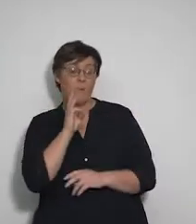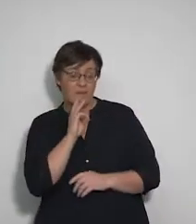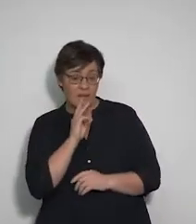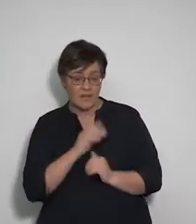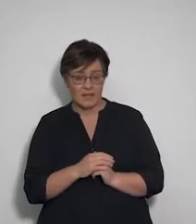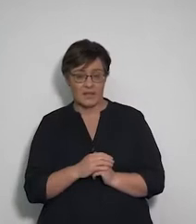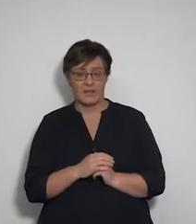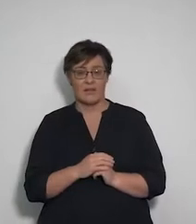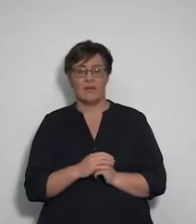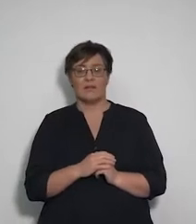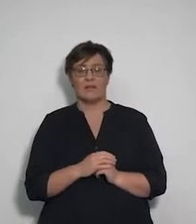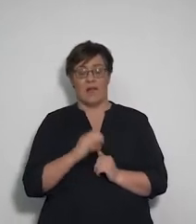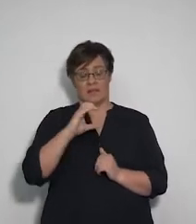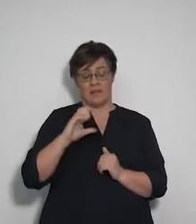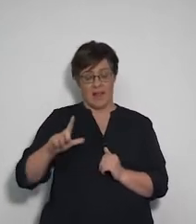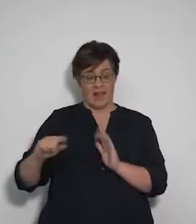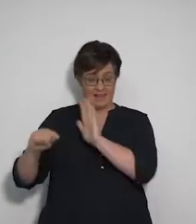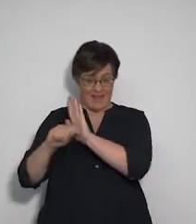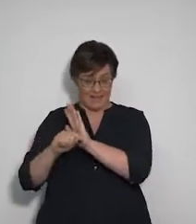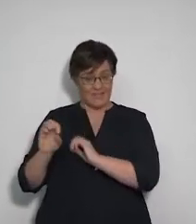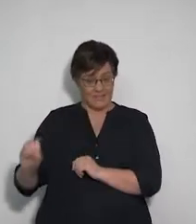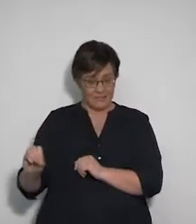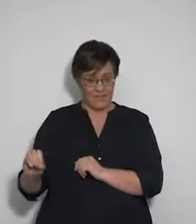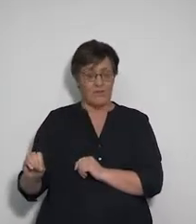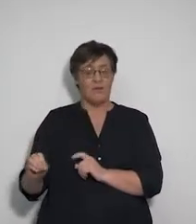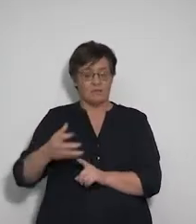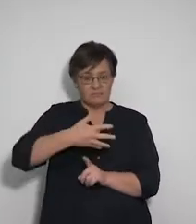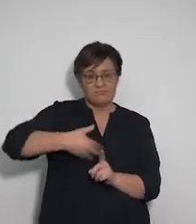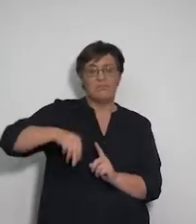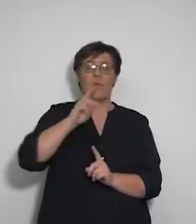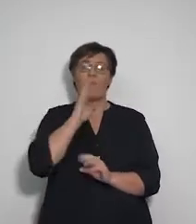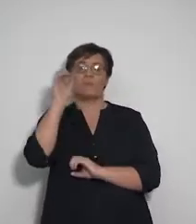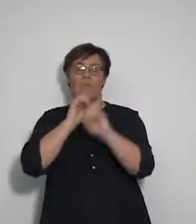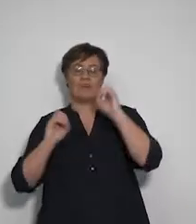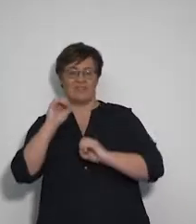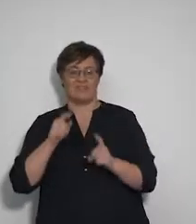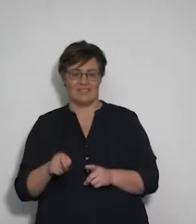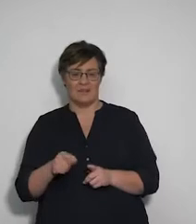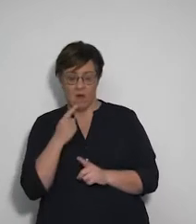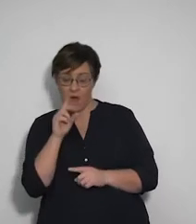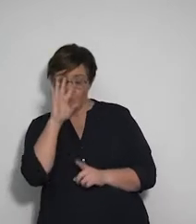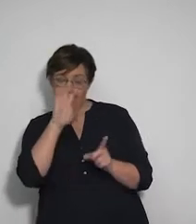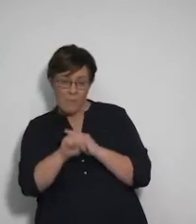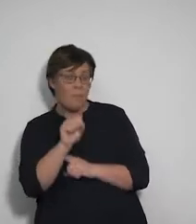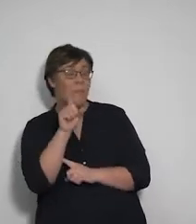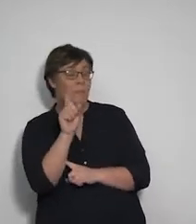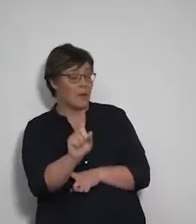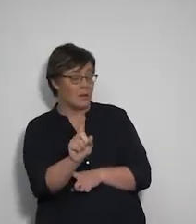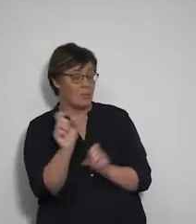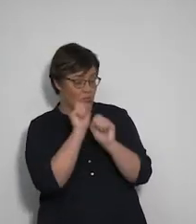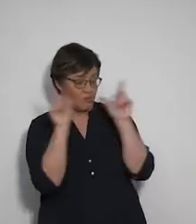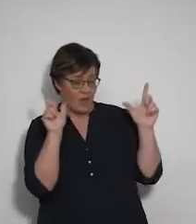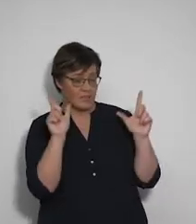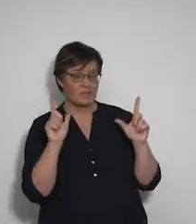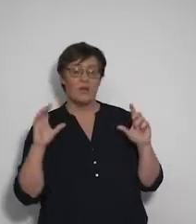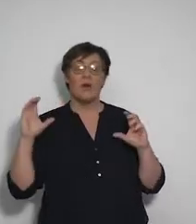the chloride cation, which is negative, is actually surrounded by water molecules. But realize that there is a force that